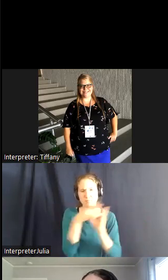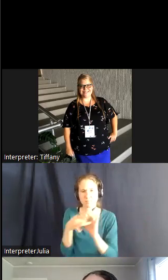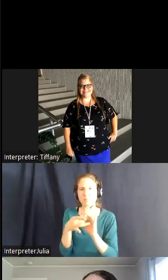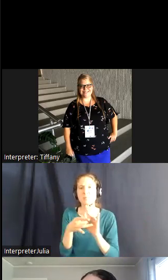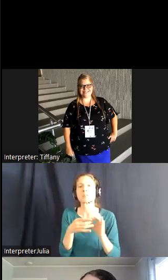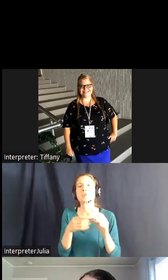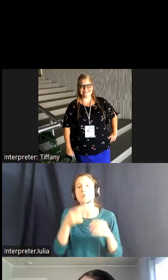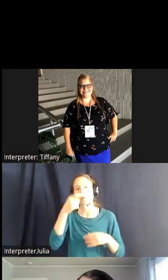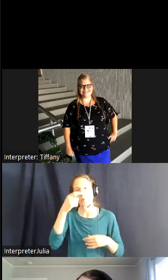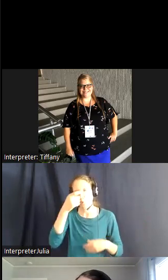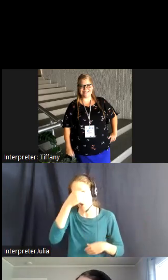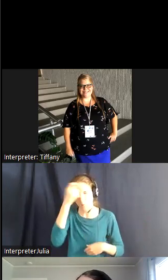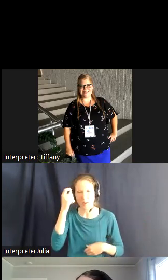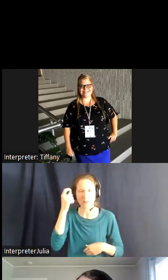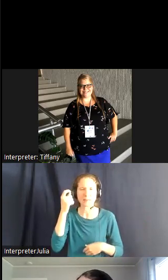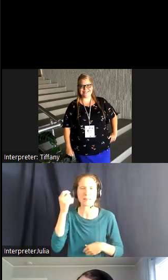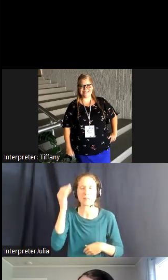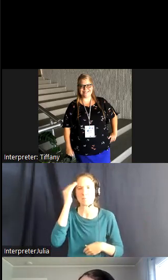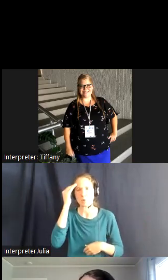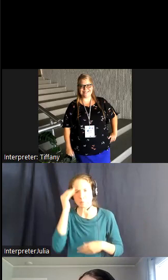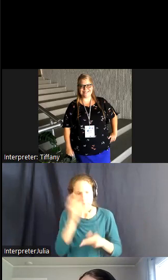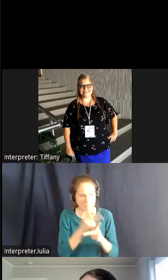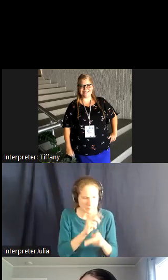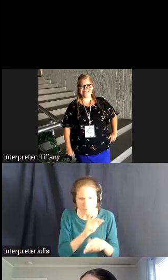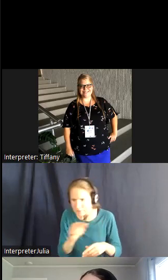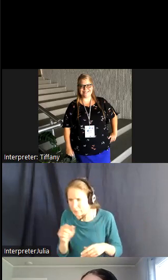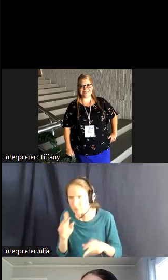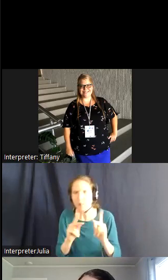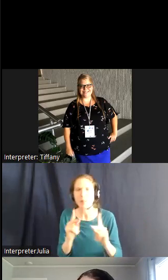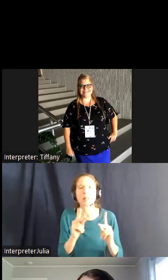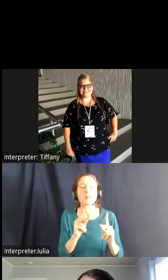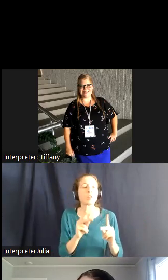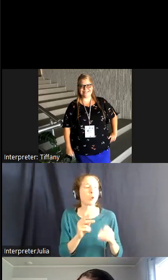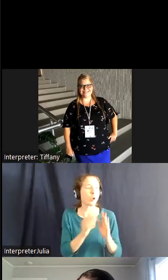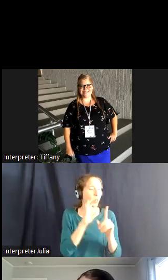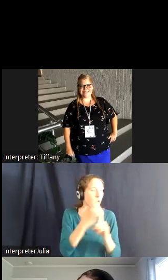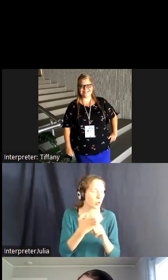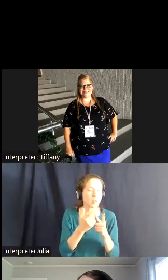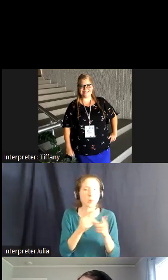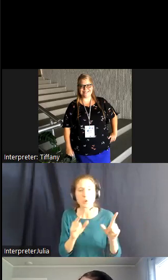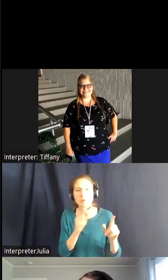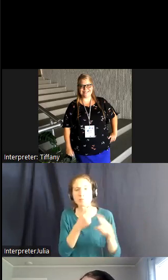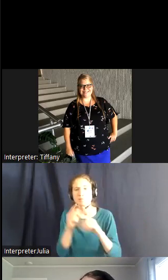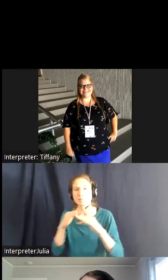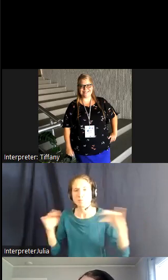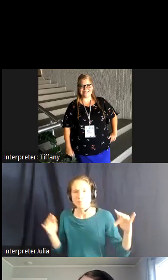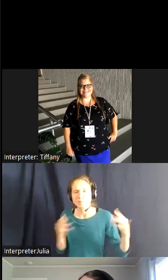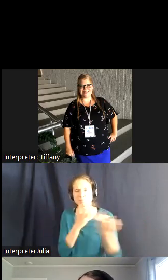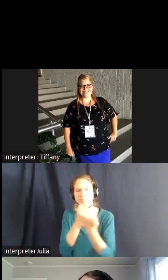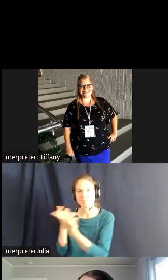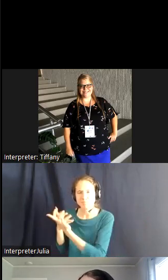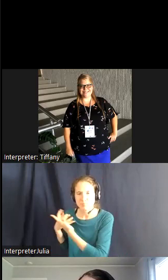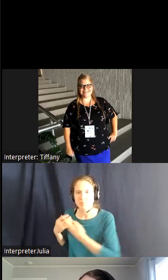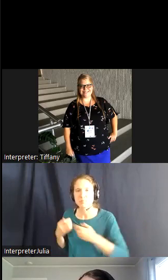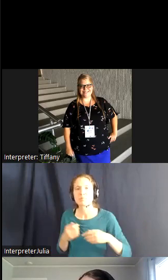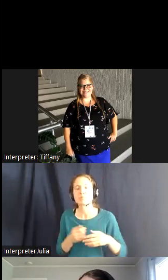experience, promoting person-centered care and cultural and linguistic competence, utilizing evidence-based and evidence-informed programming